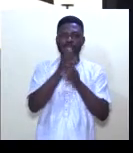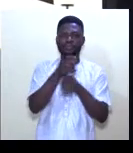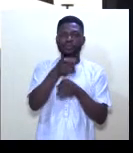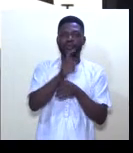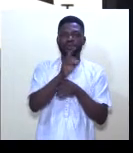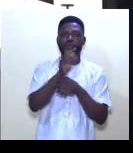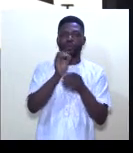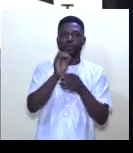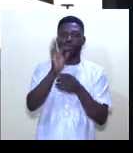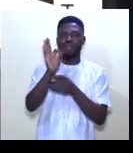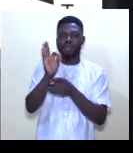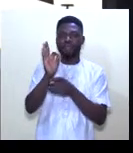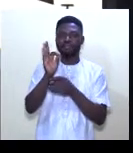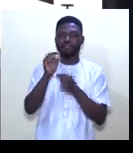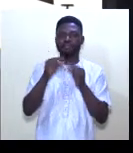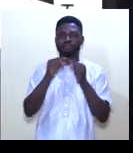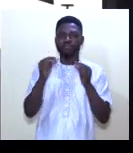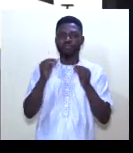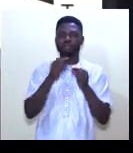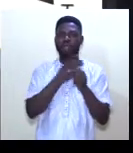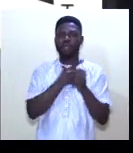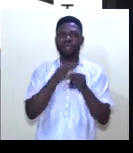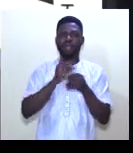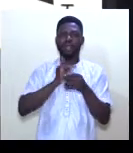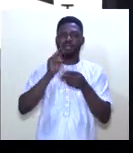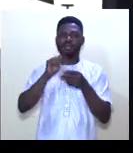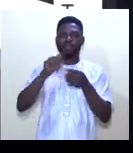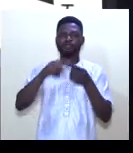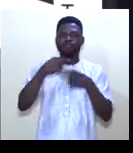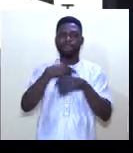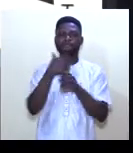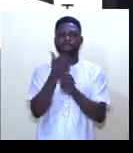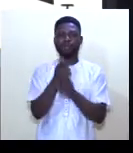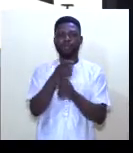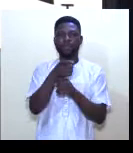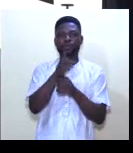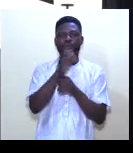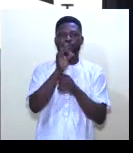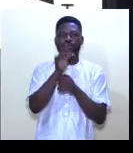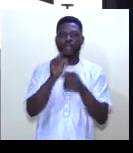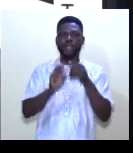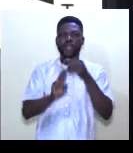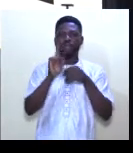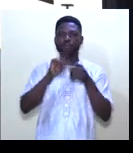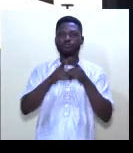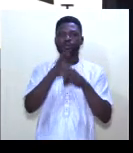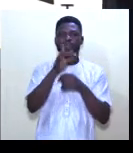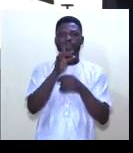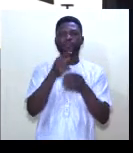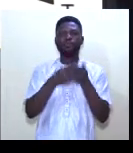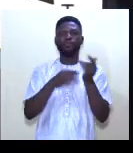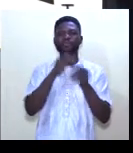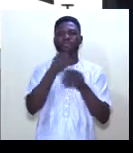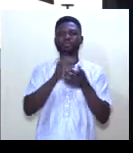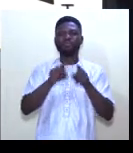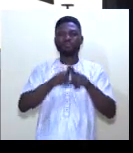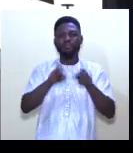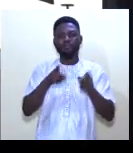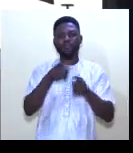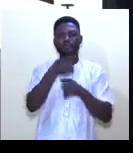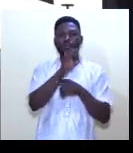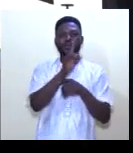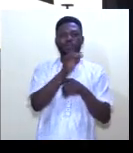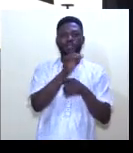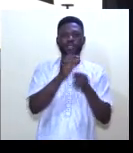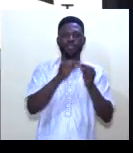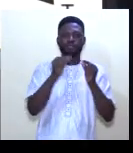get 109 degrees. Now, so I need to make 109 degrees up to 180 degrees. What's the difference? That